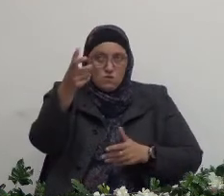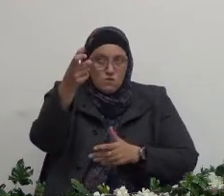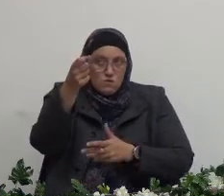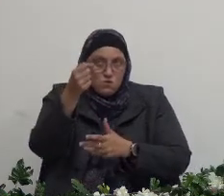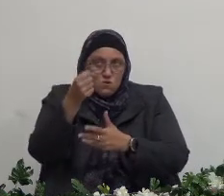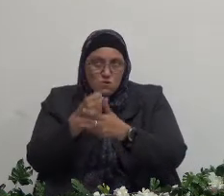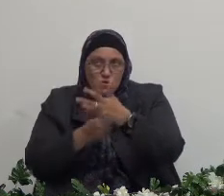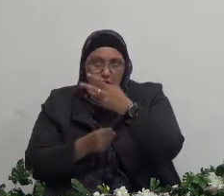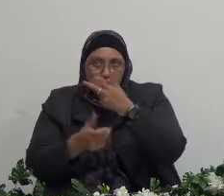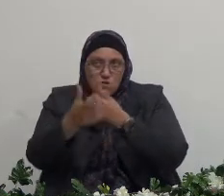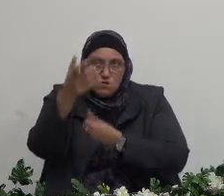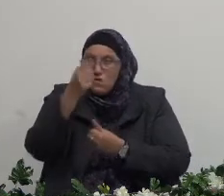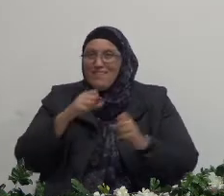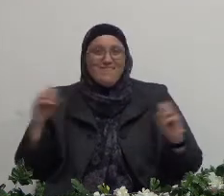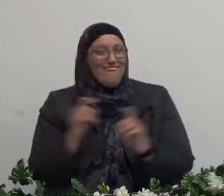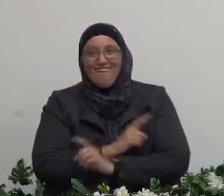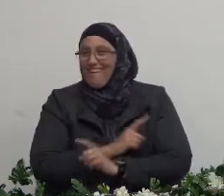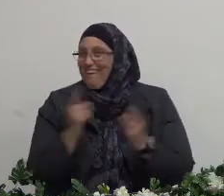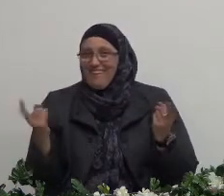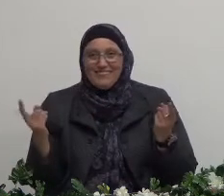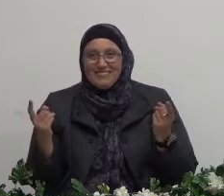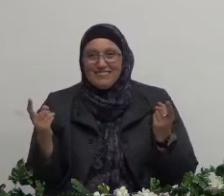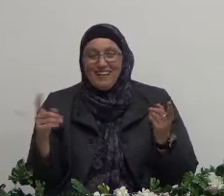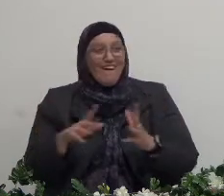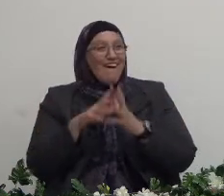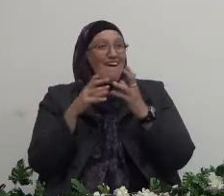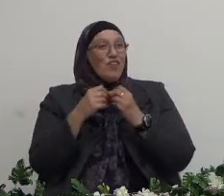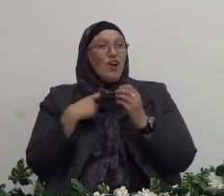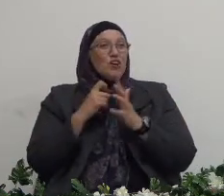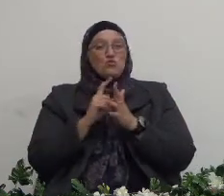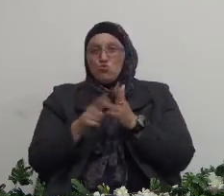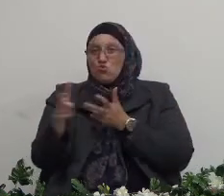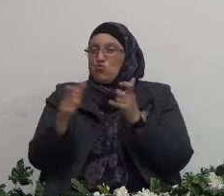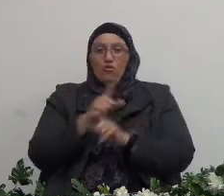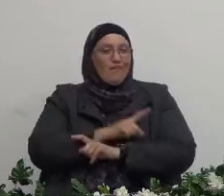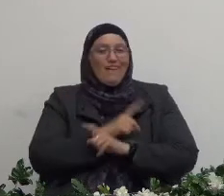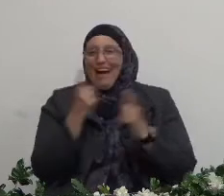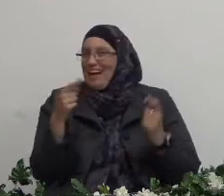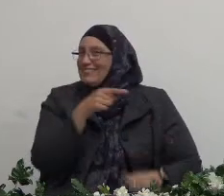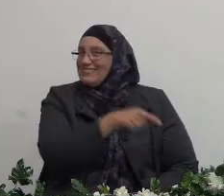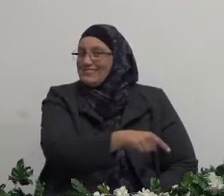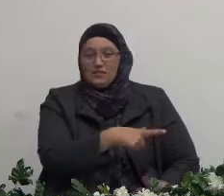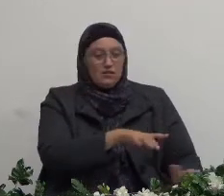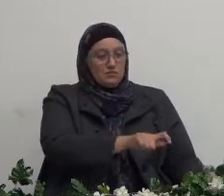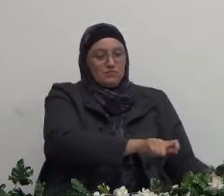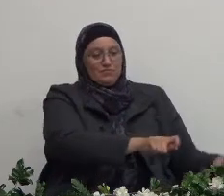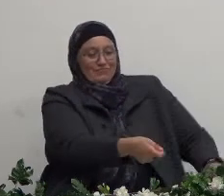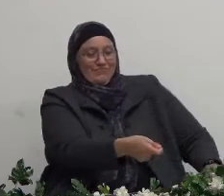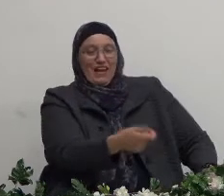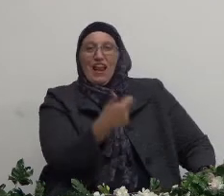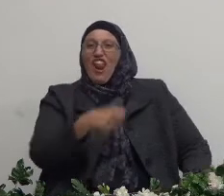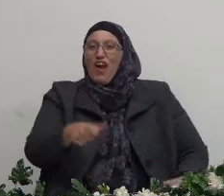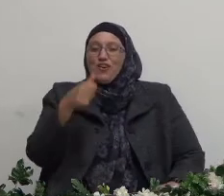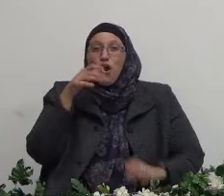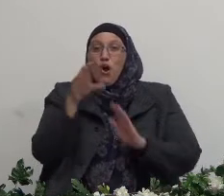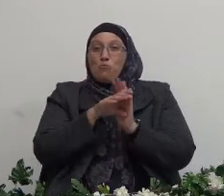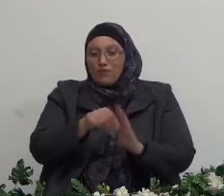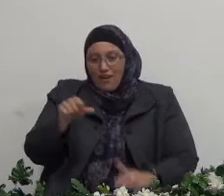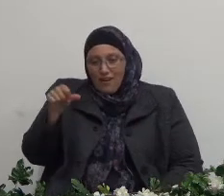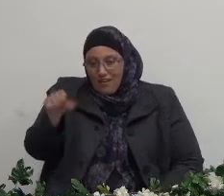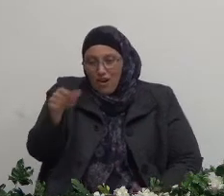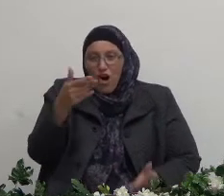complete control of everything that I do. So I get pretty much a restart in this month. Another